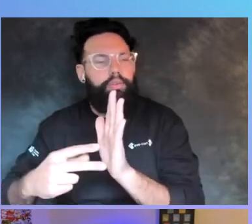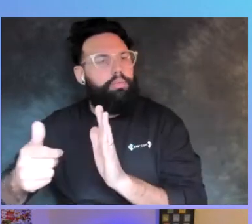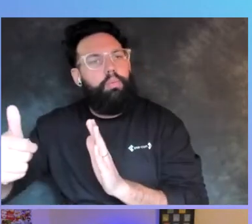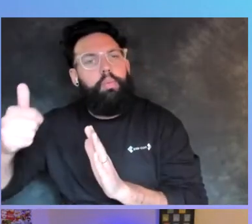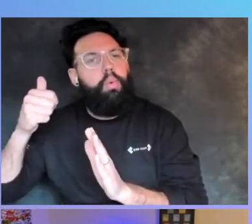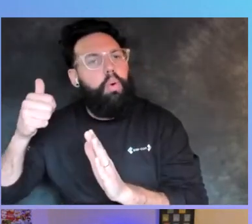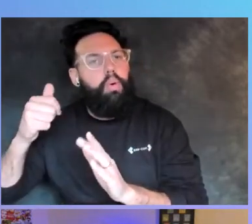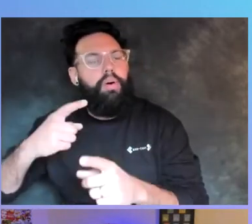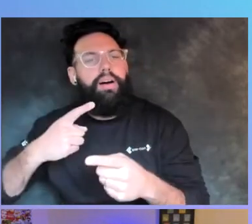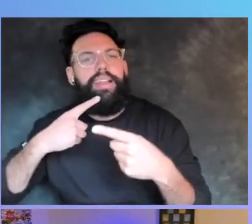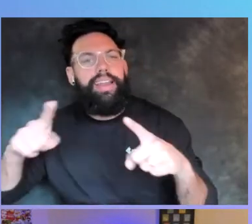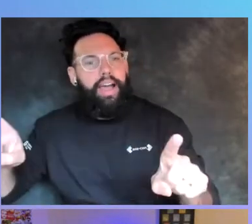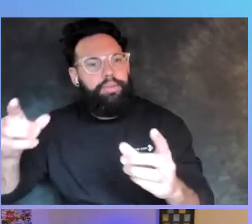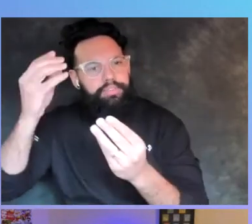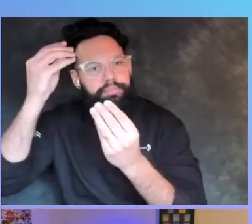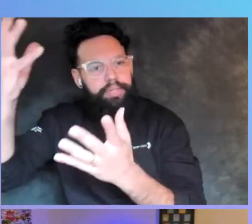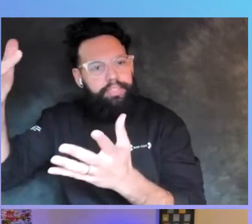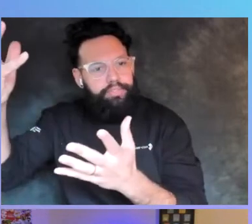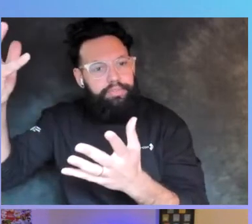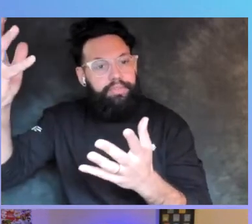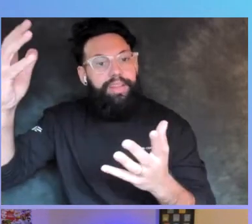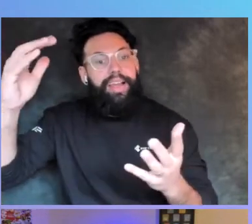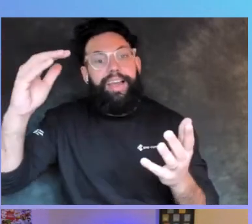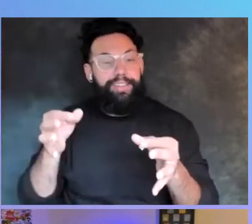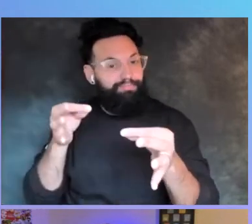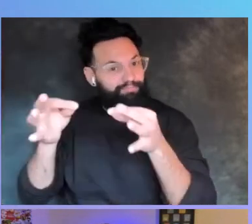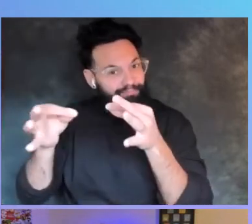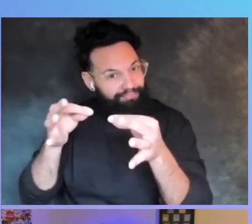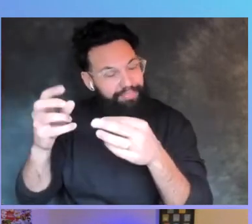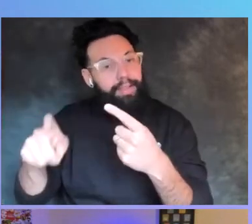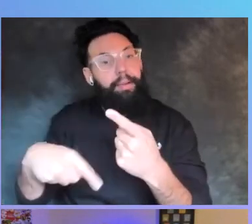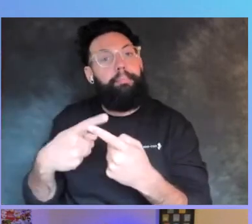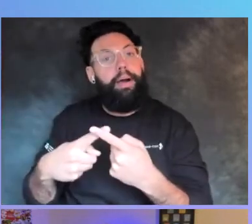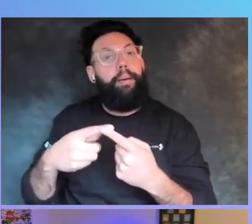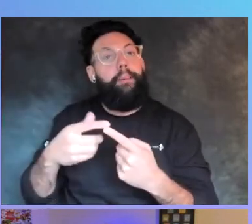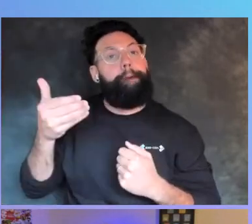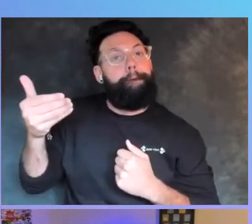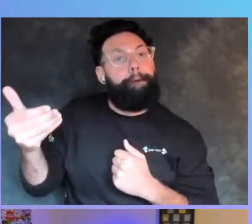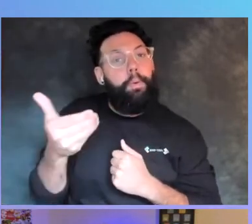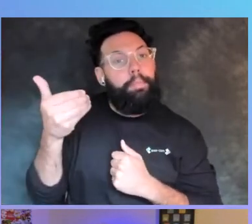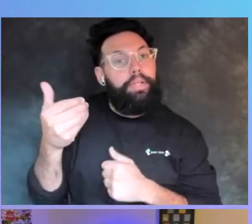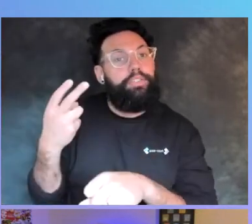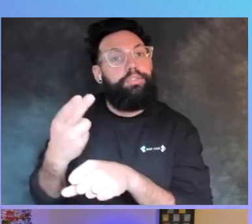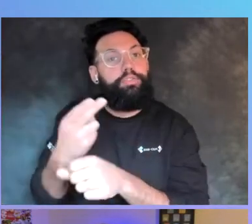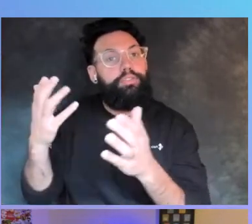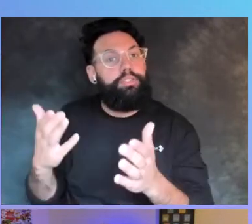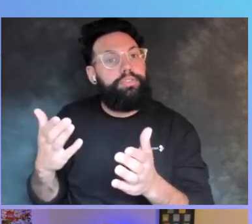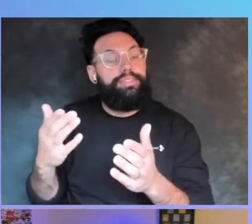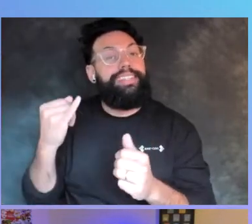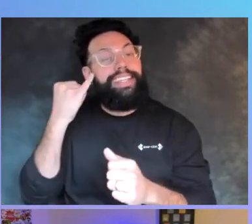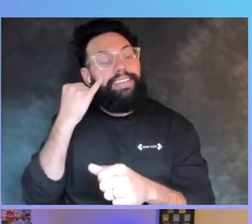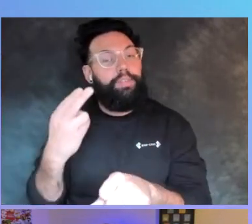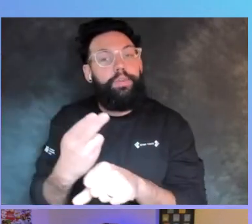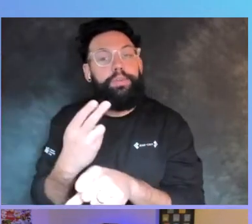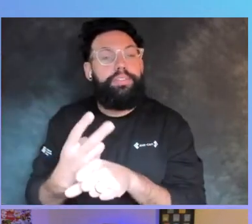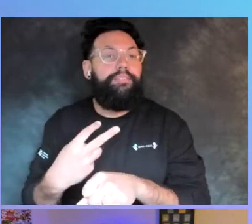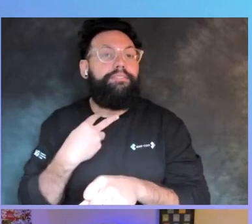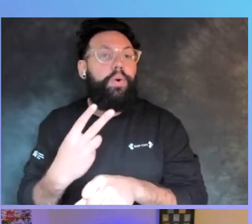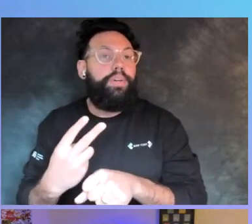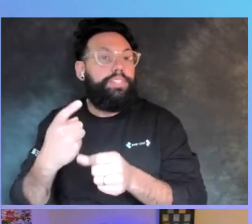going all the way down to mobility users might actually have their voice recognition software impacted by that lack